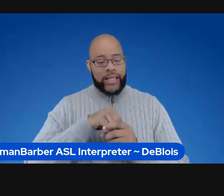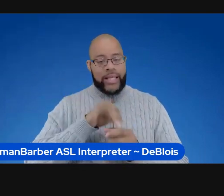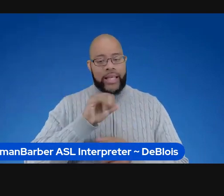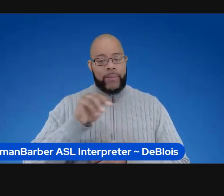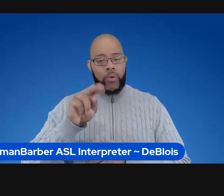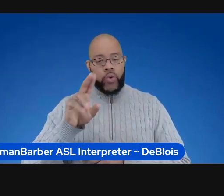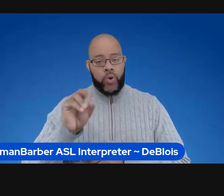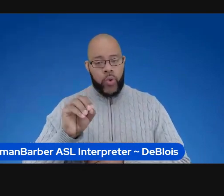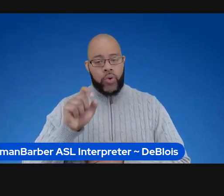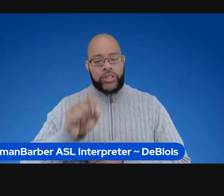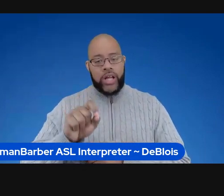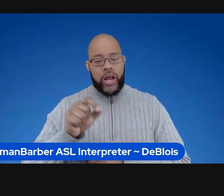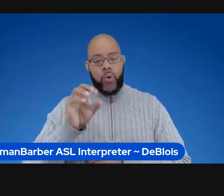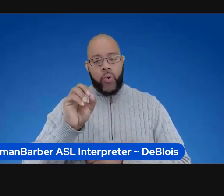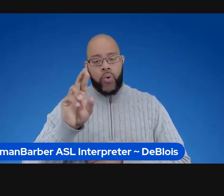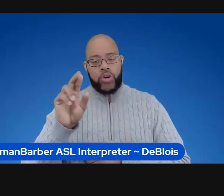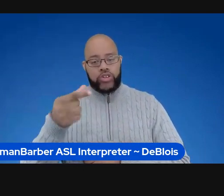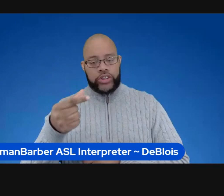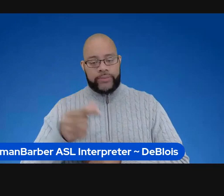blackimmuno.org.